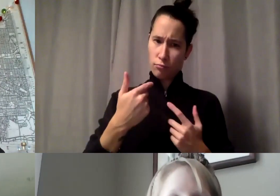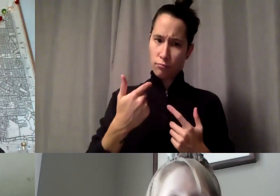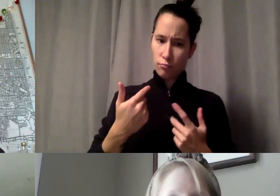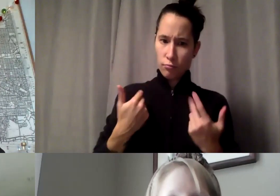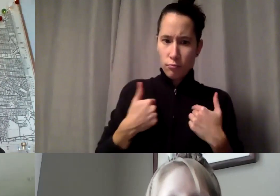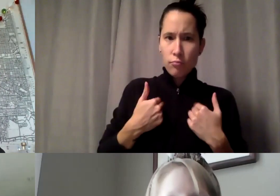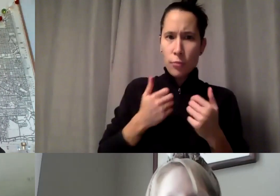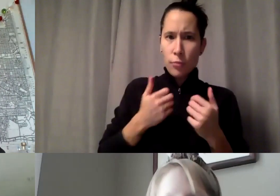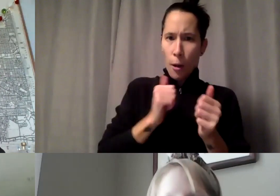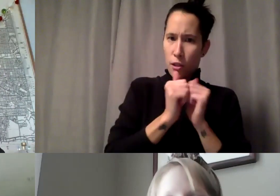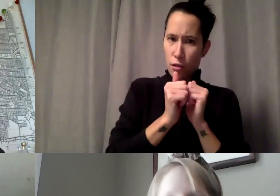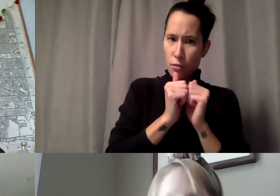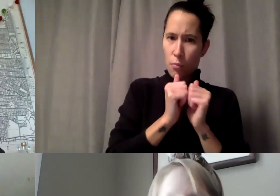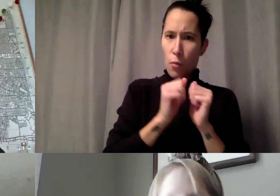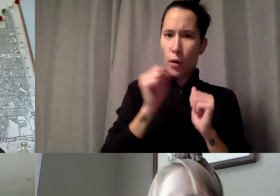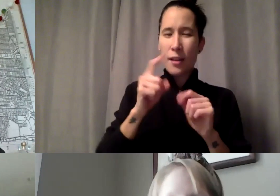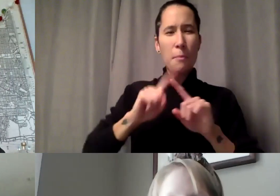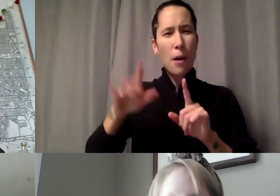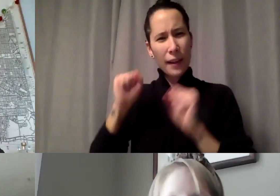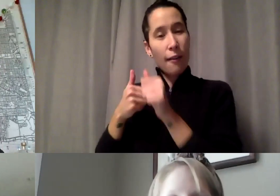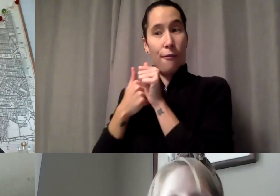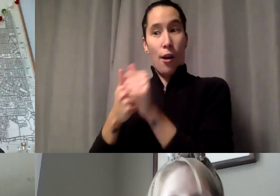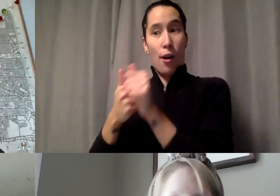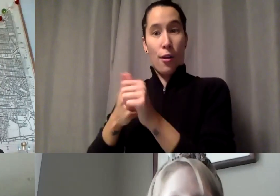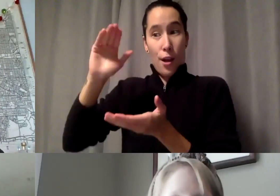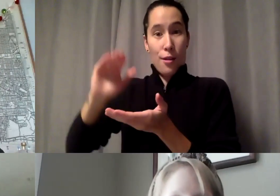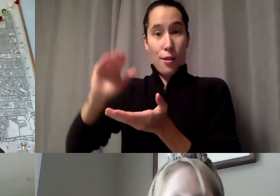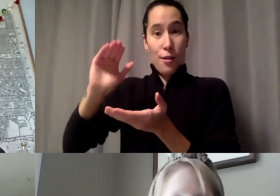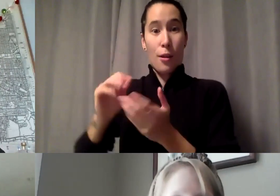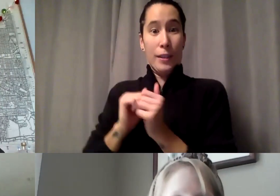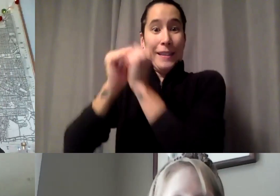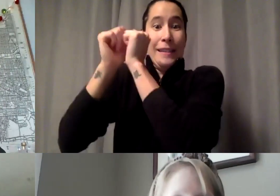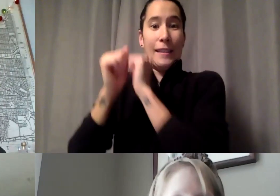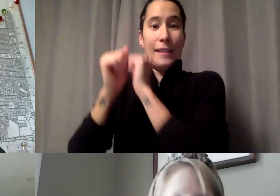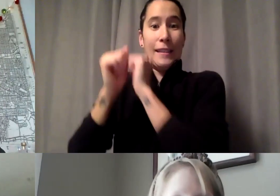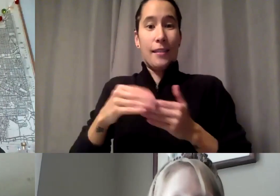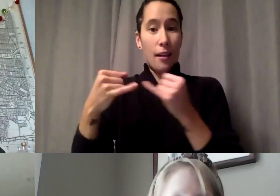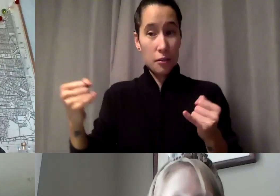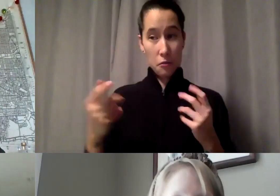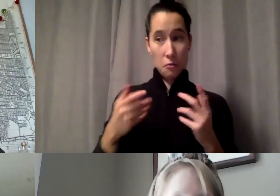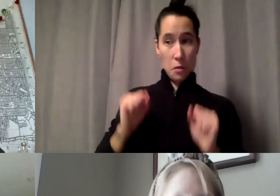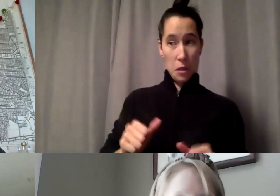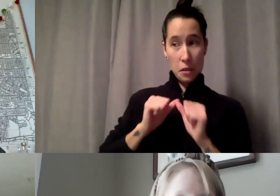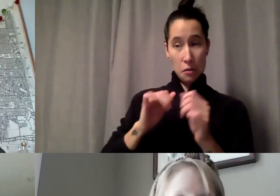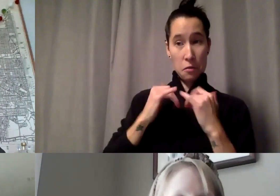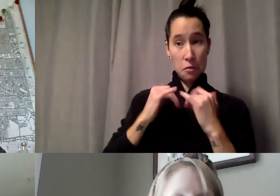that we can follow the low intensity fitness guidelines. Can we continue to play our sport?